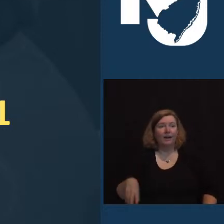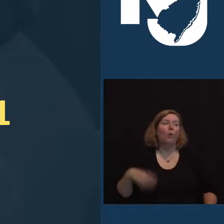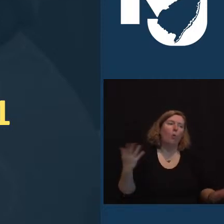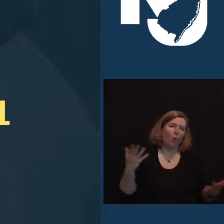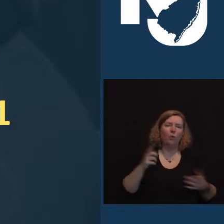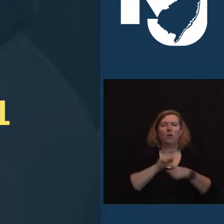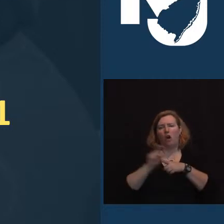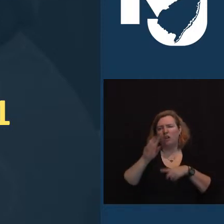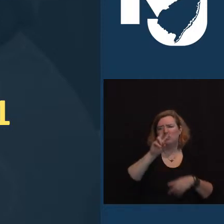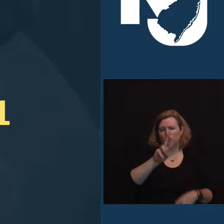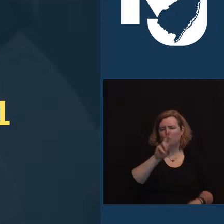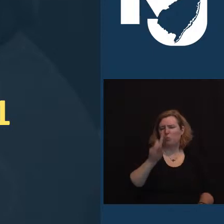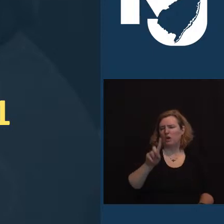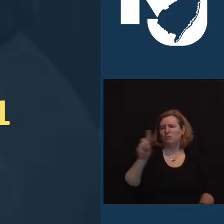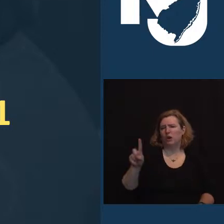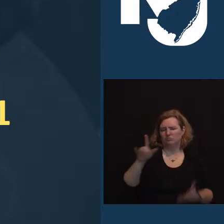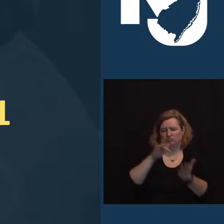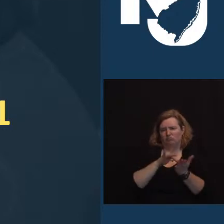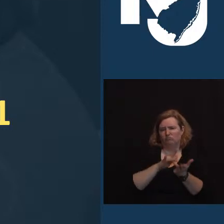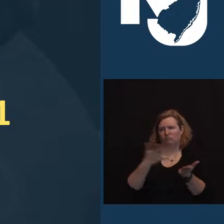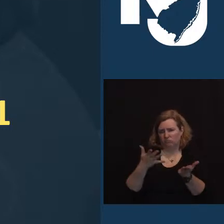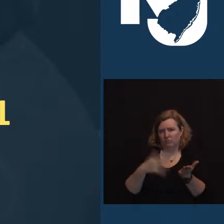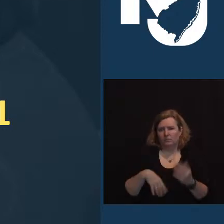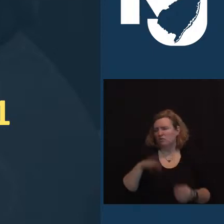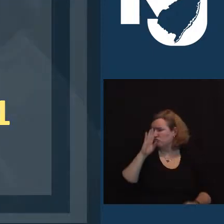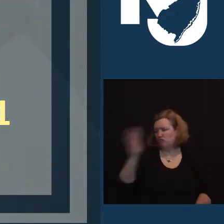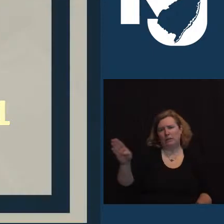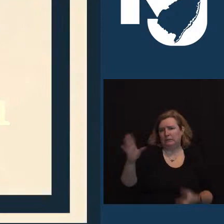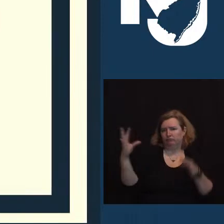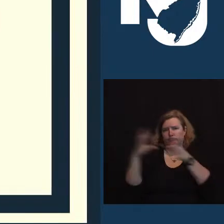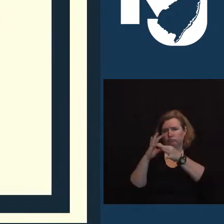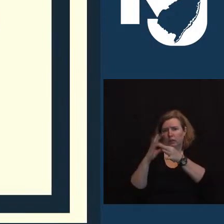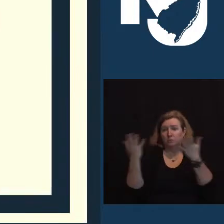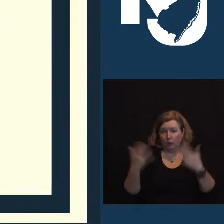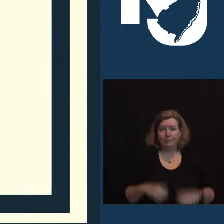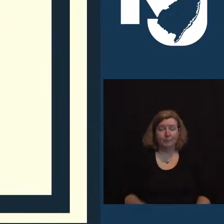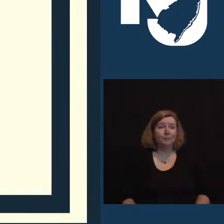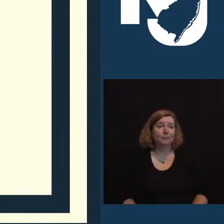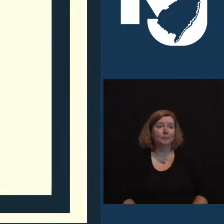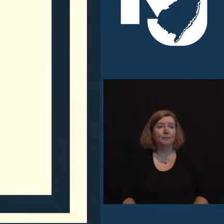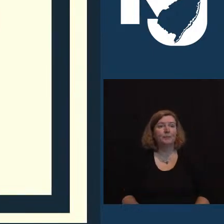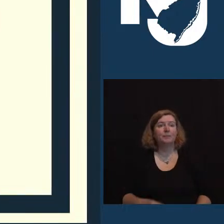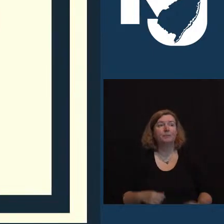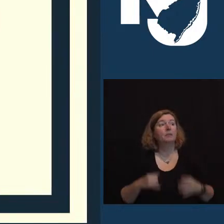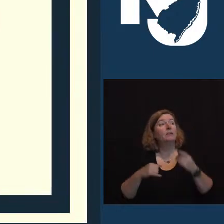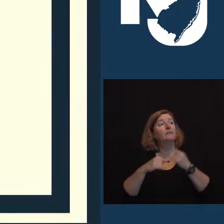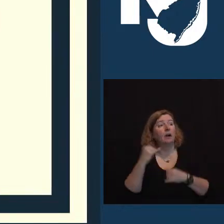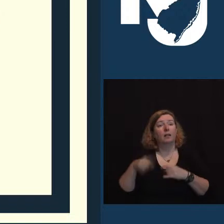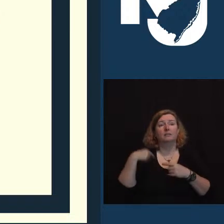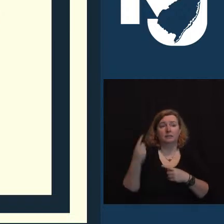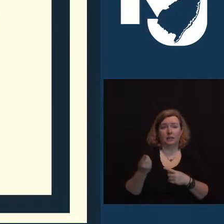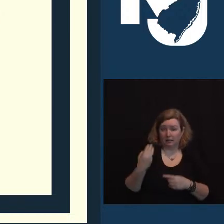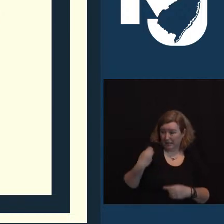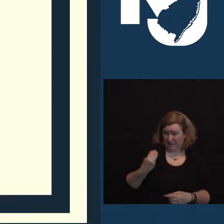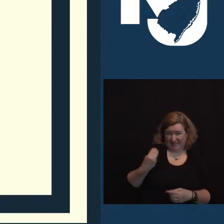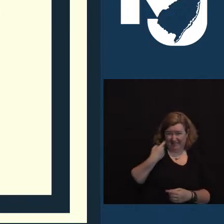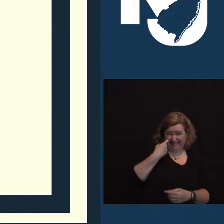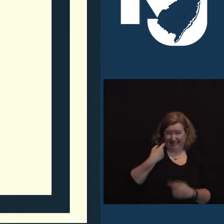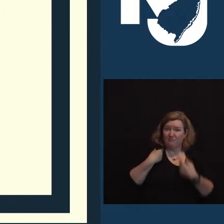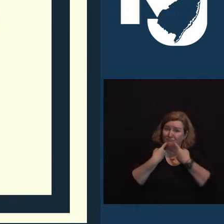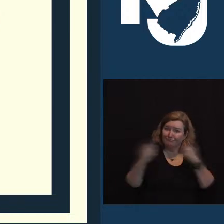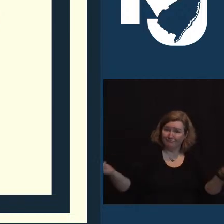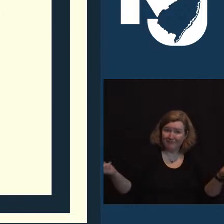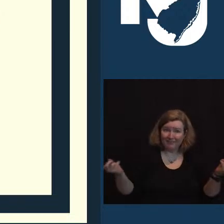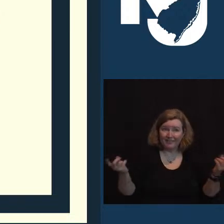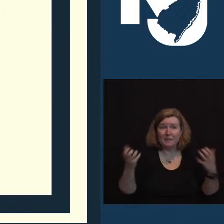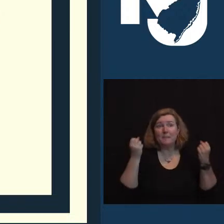directly for assistance. Finally, since Monday's announcement, many more craft